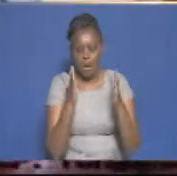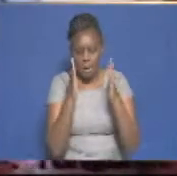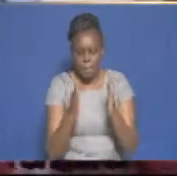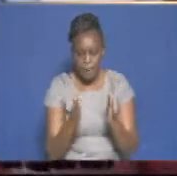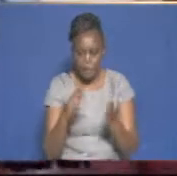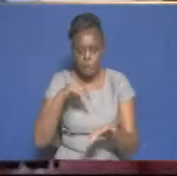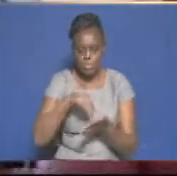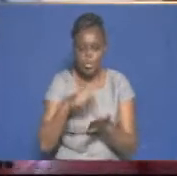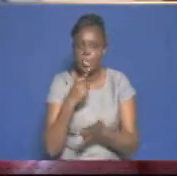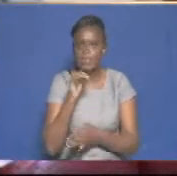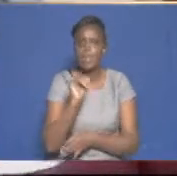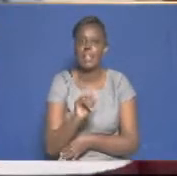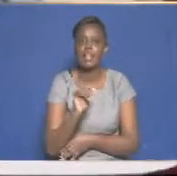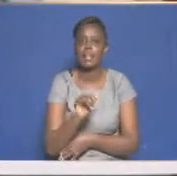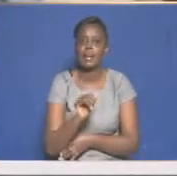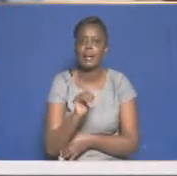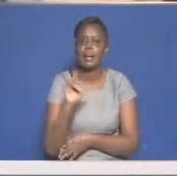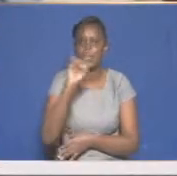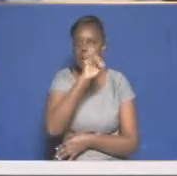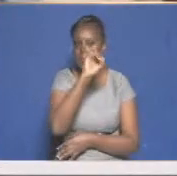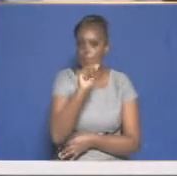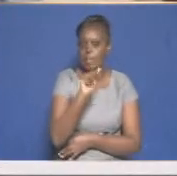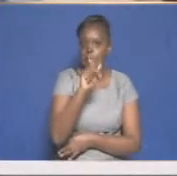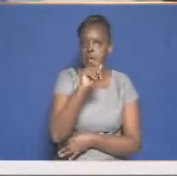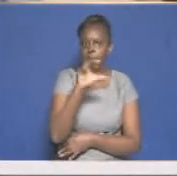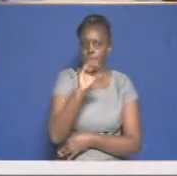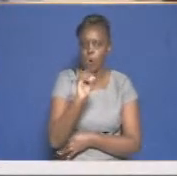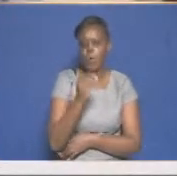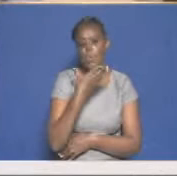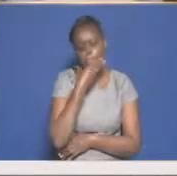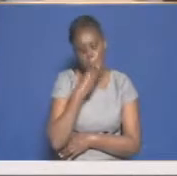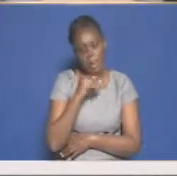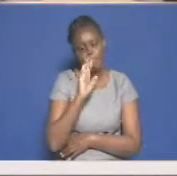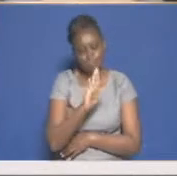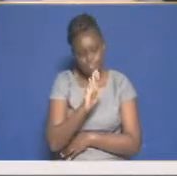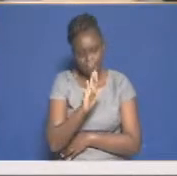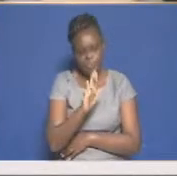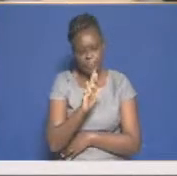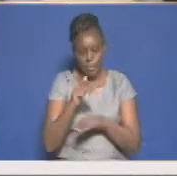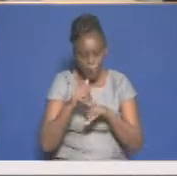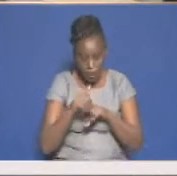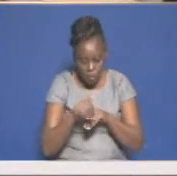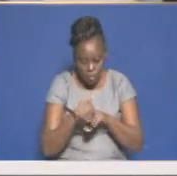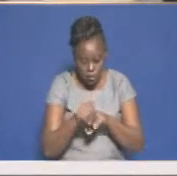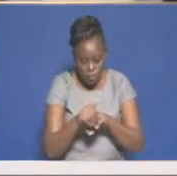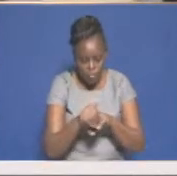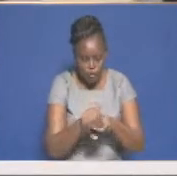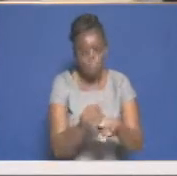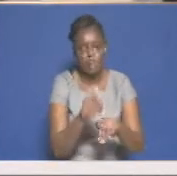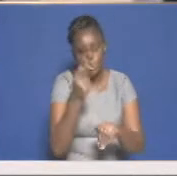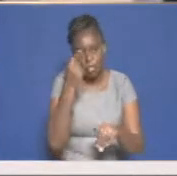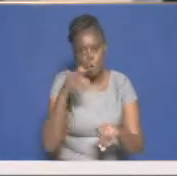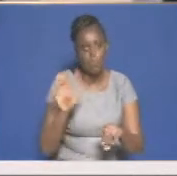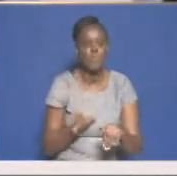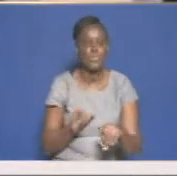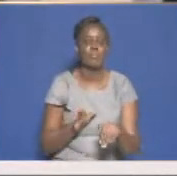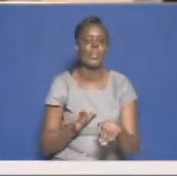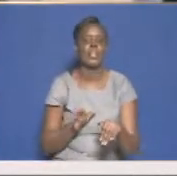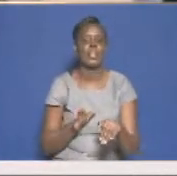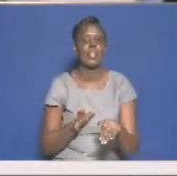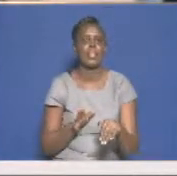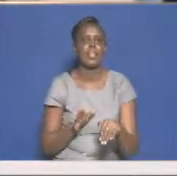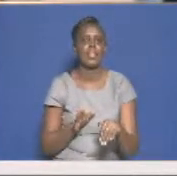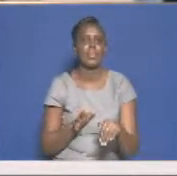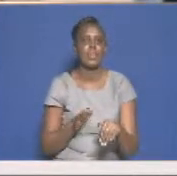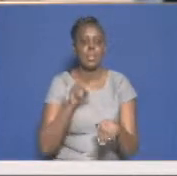stood up and said, Jacoyo is the man because he's not running after men, he's running after women, so he's not a